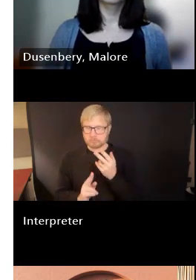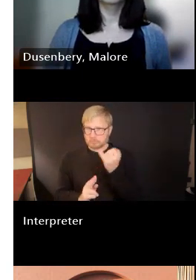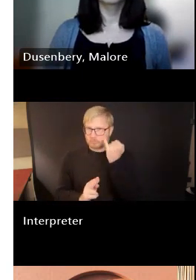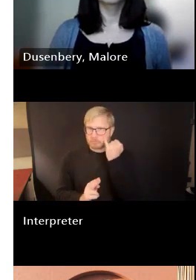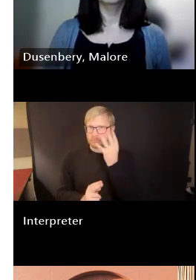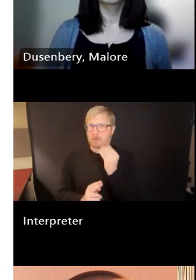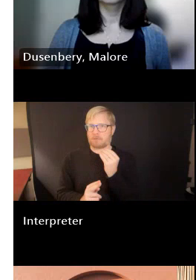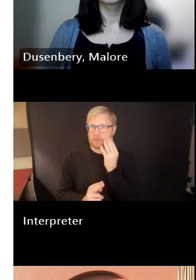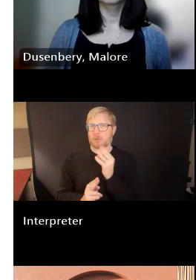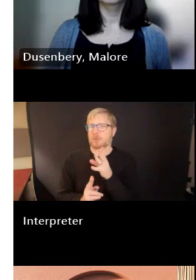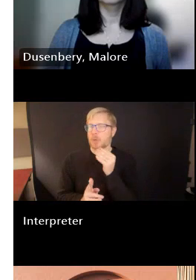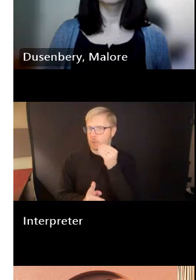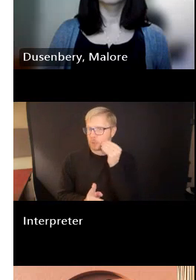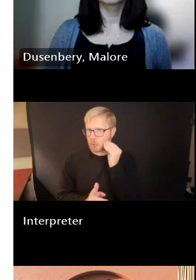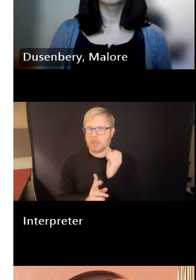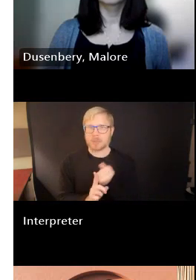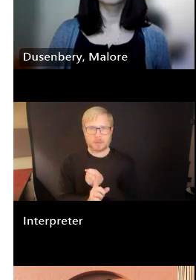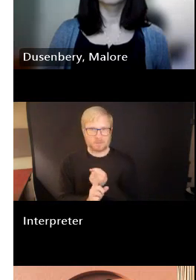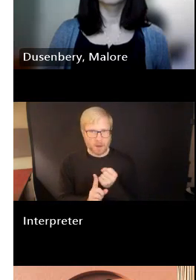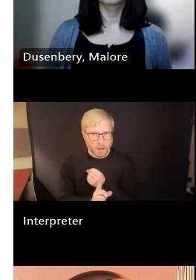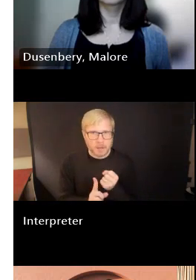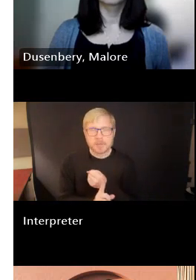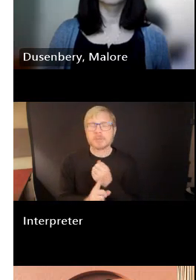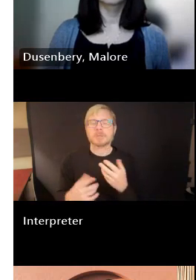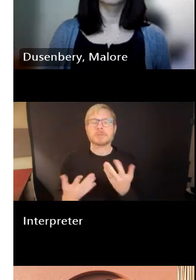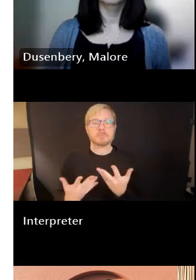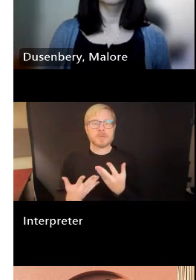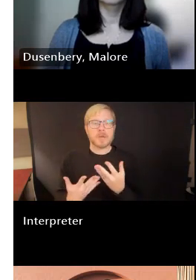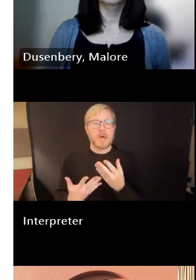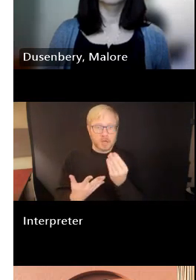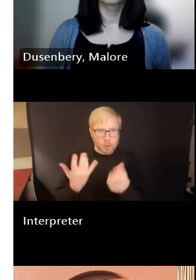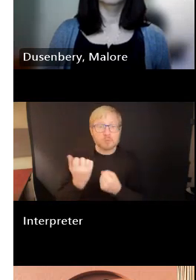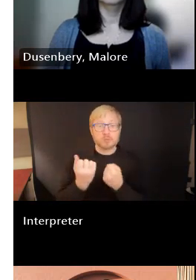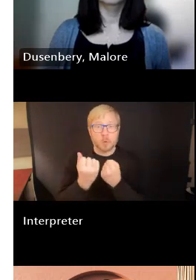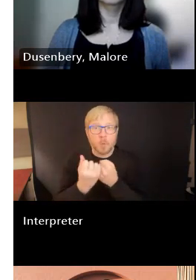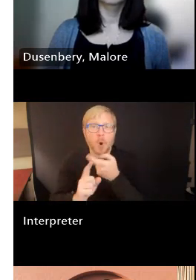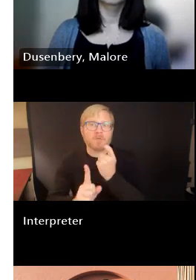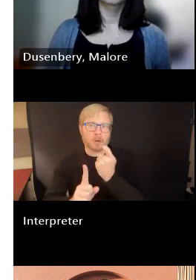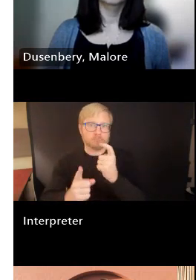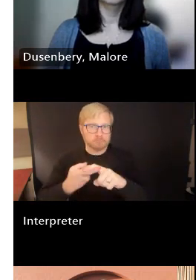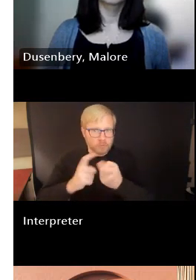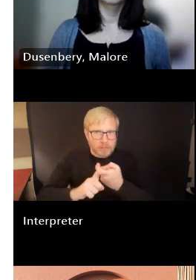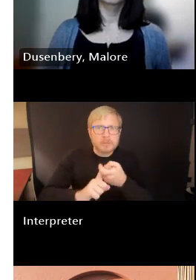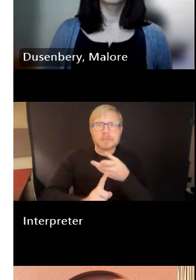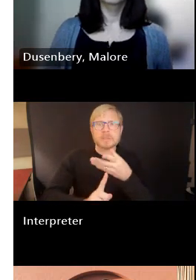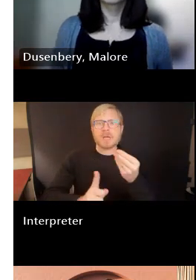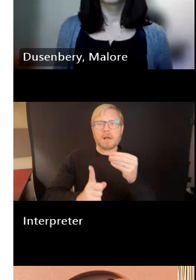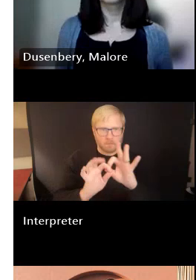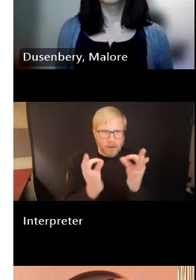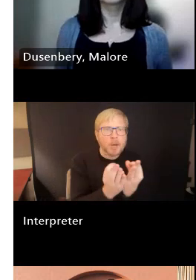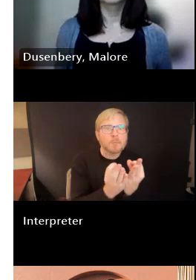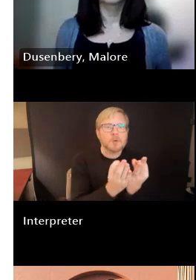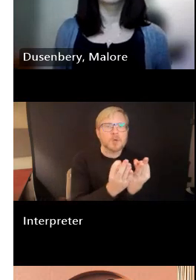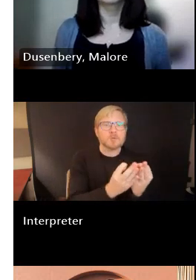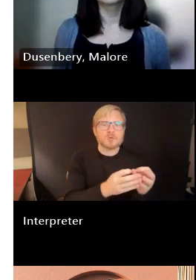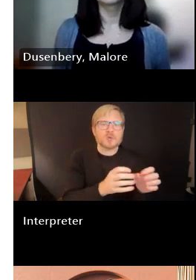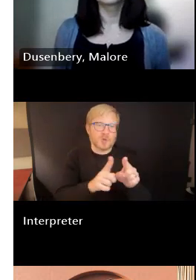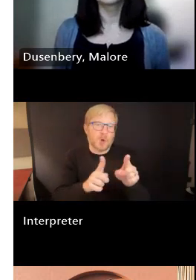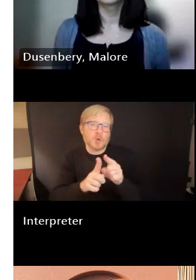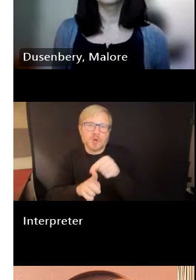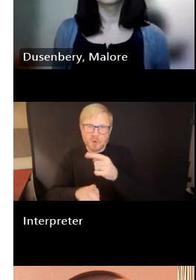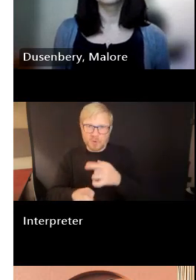Claudia mentioned earlier, from friends and family. I'm going to pause here and invite Orchid again. Orchid, we worked with you. I know